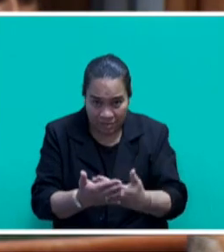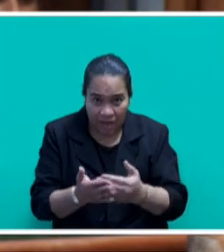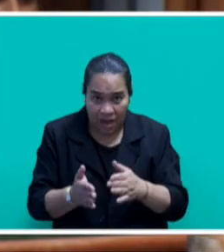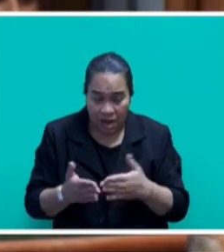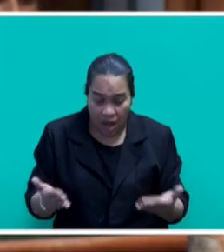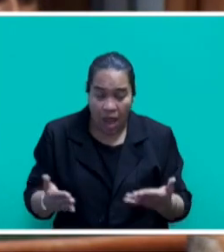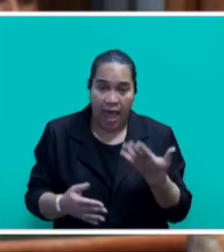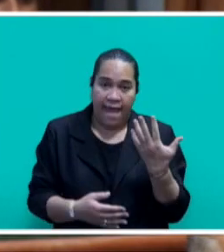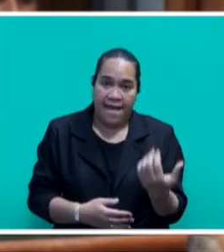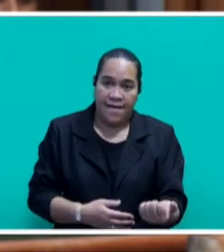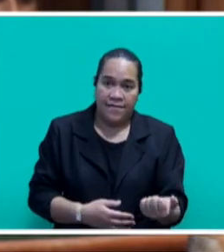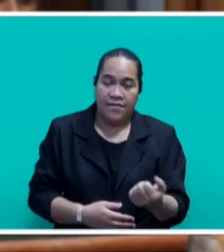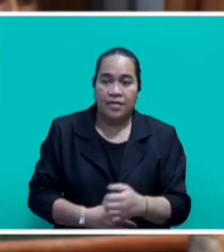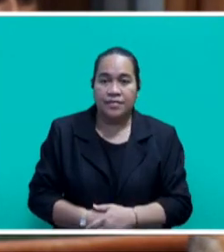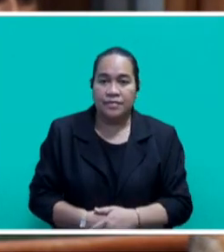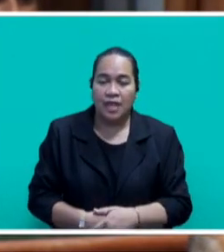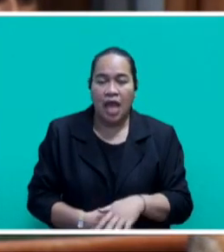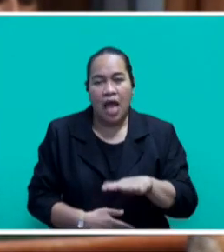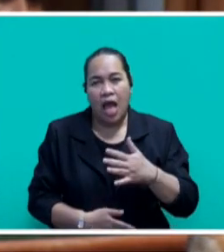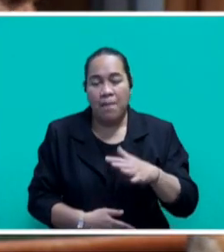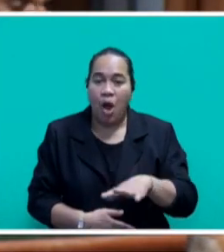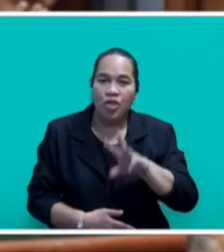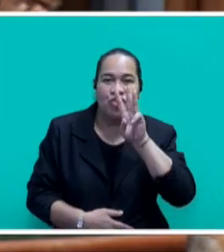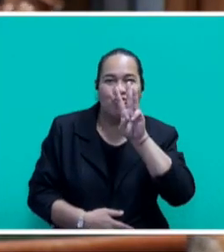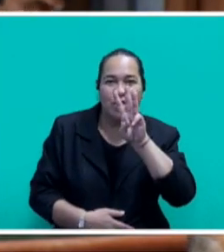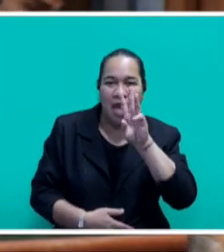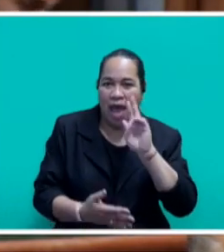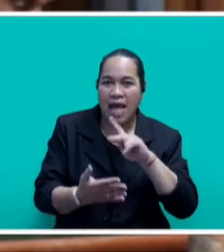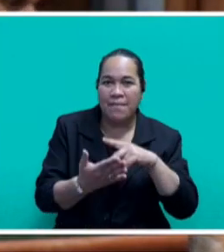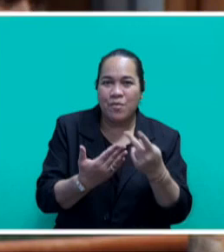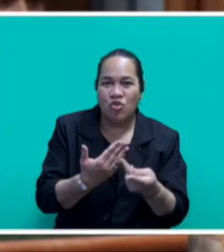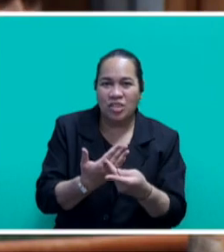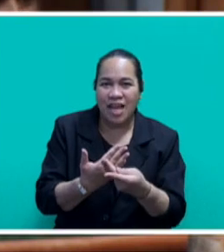we have around 3 projects